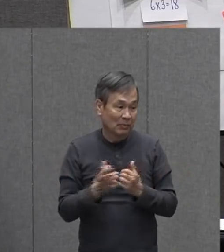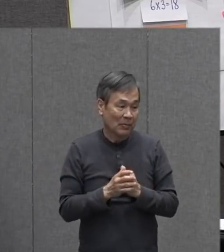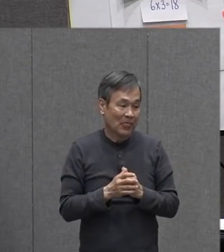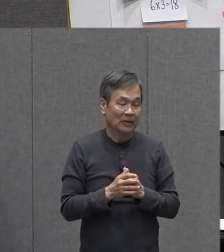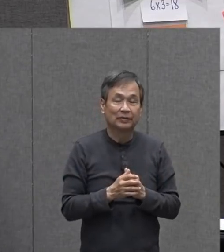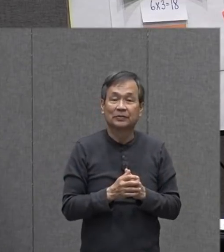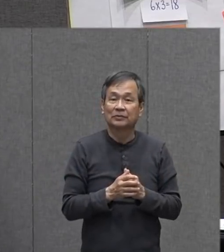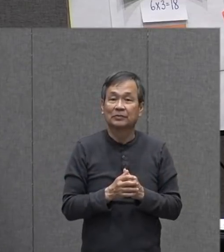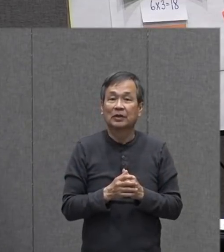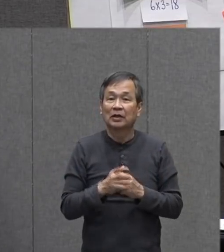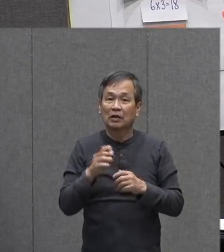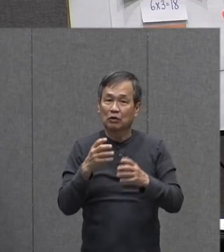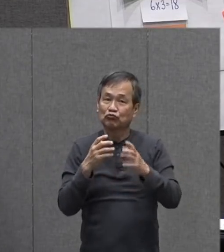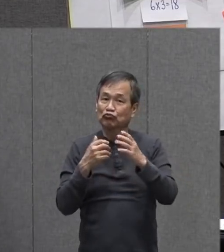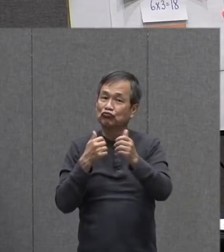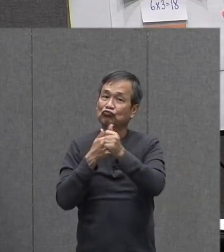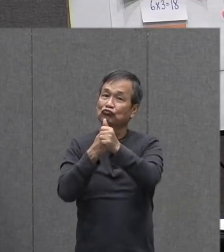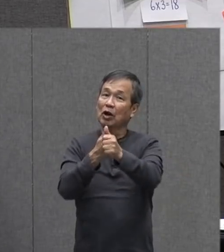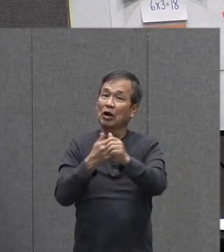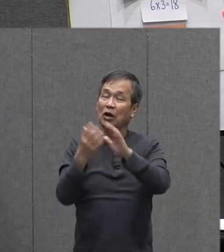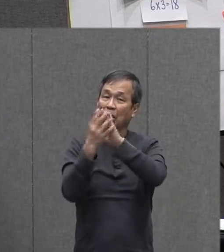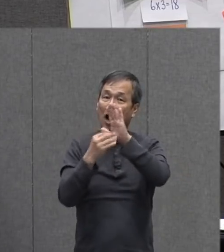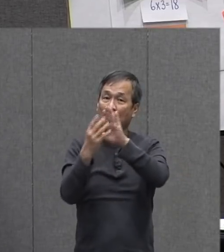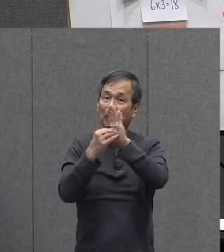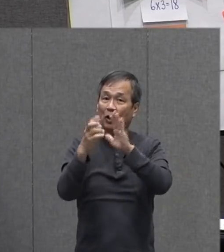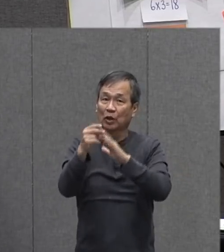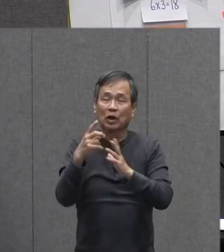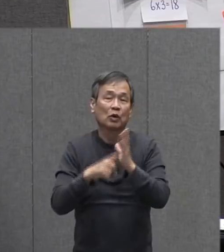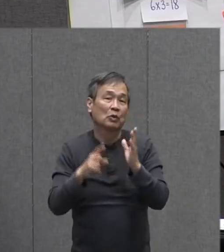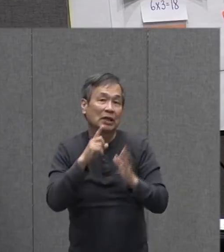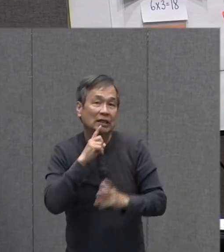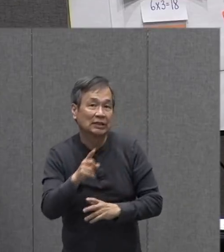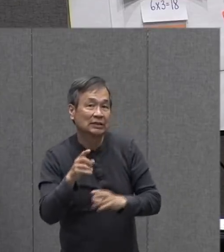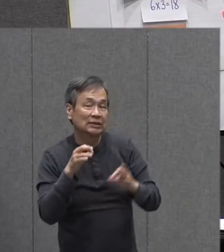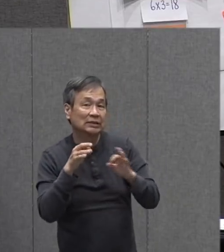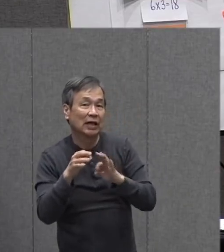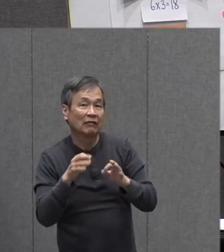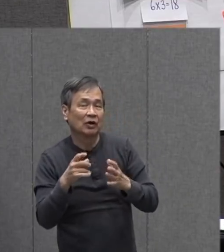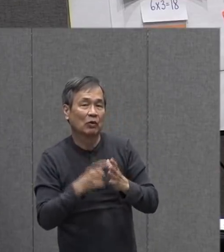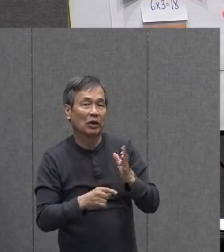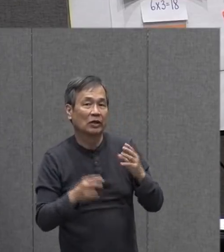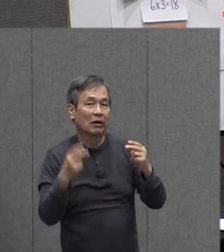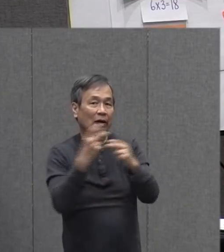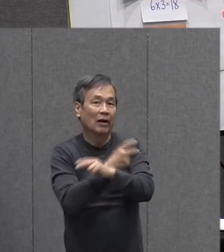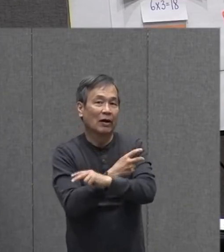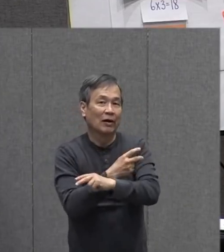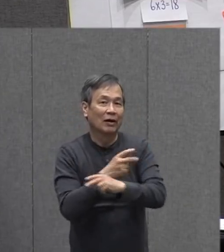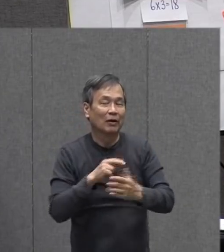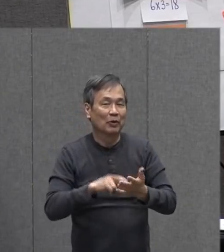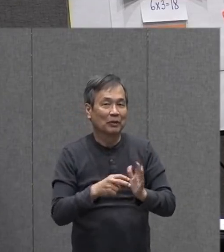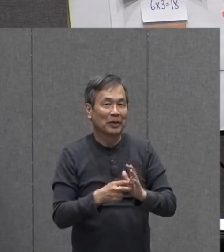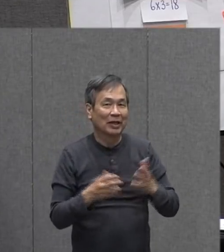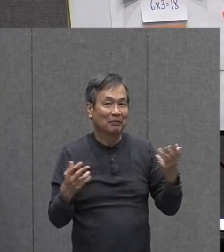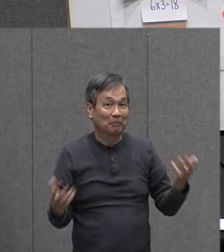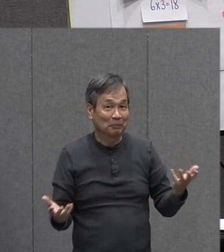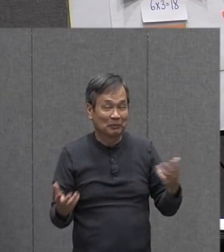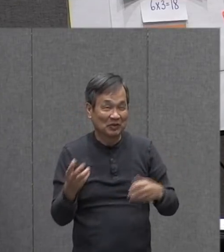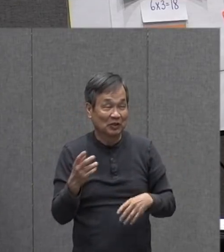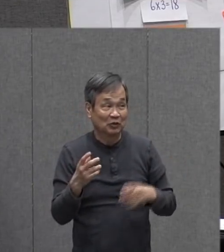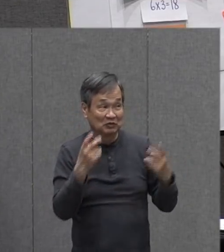I have in all? See if you can figure that out. 3, 6, 9,